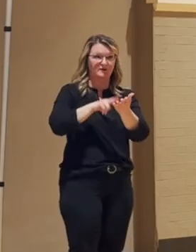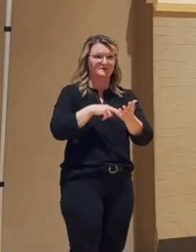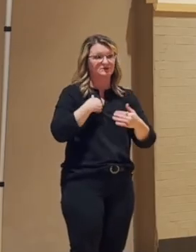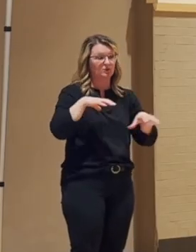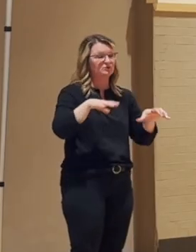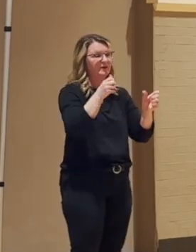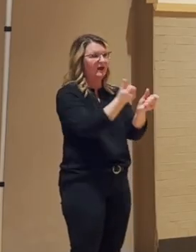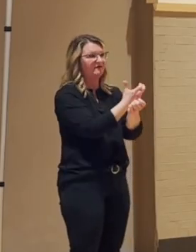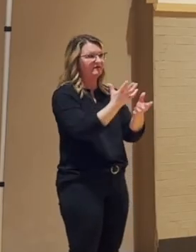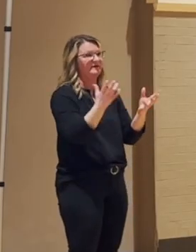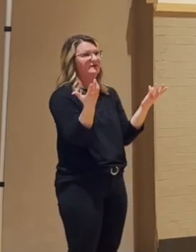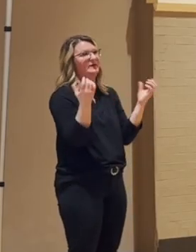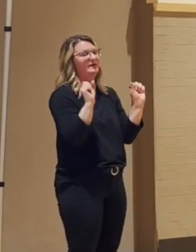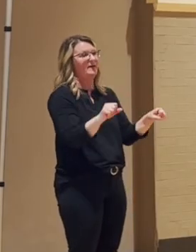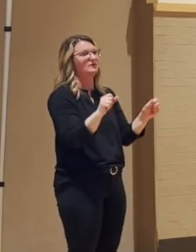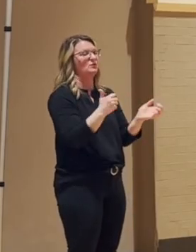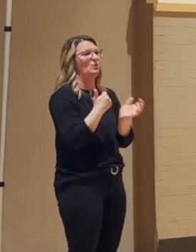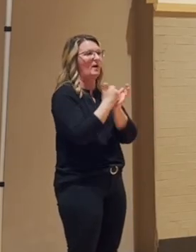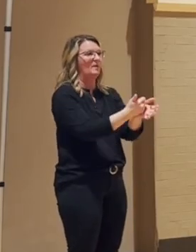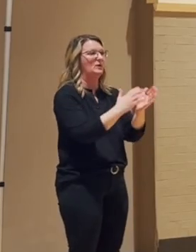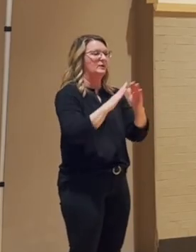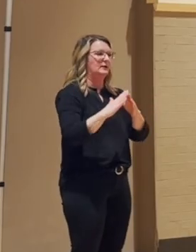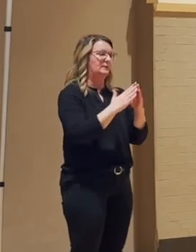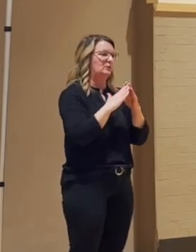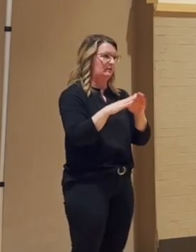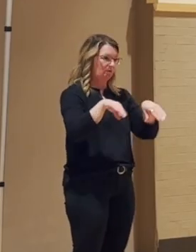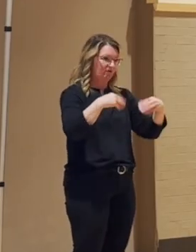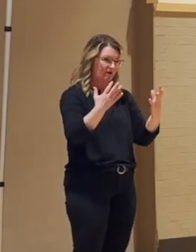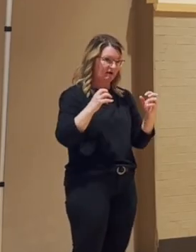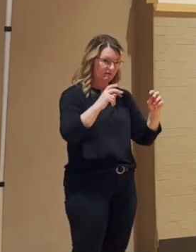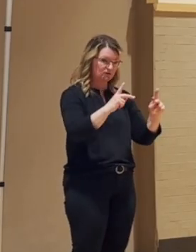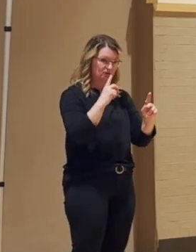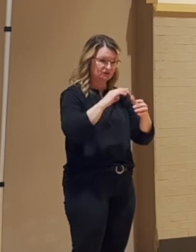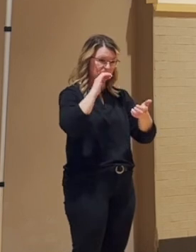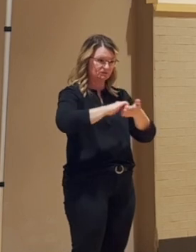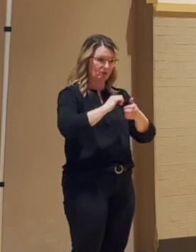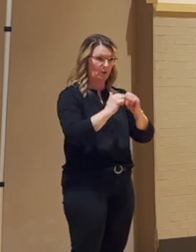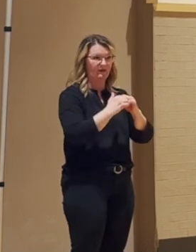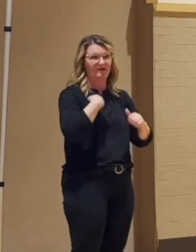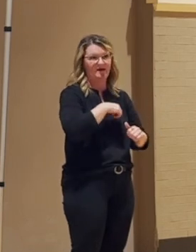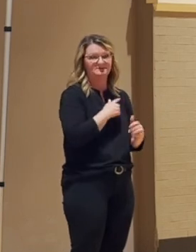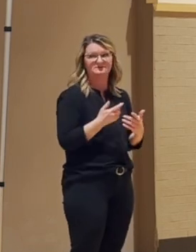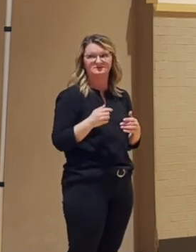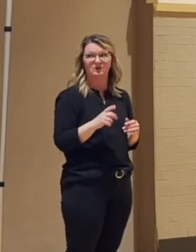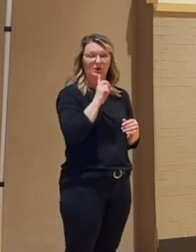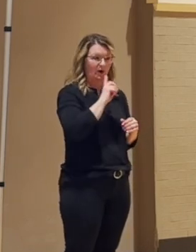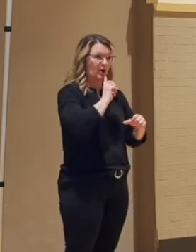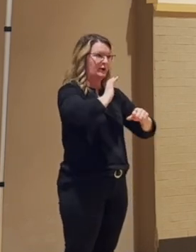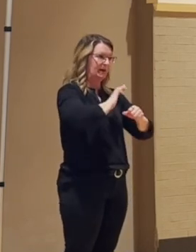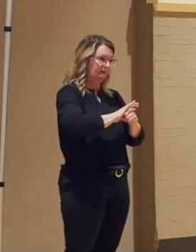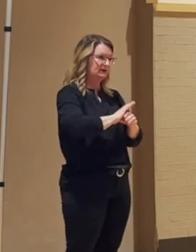again, like I said, everything we can to help the community and to provide opportunities to work with us. And we are committed on